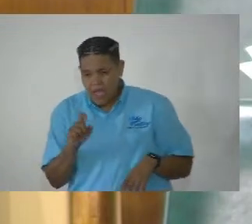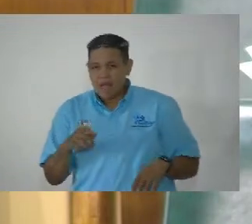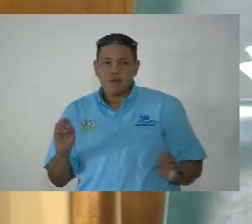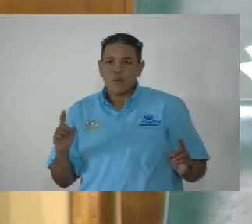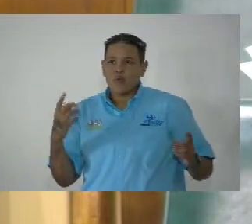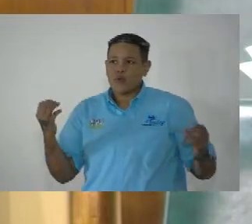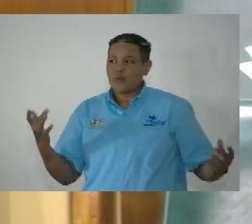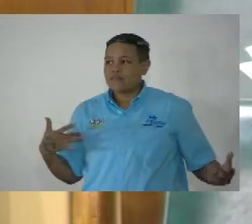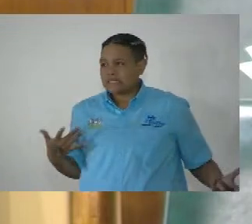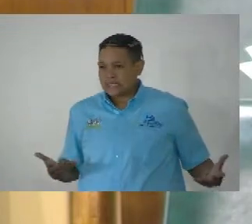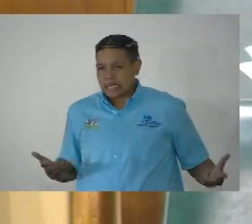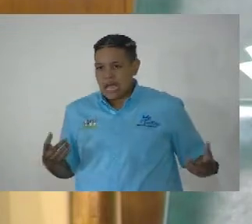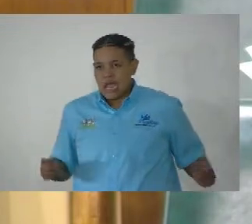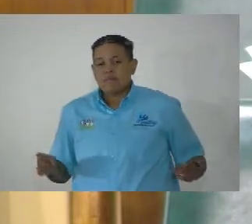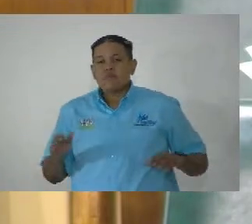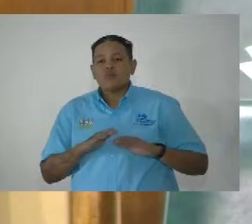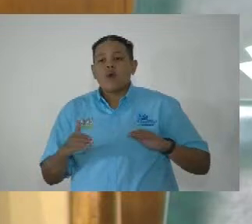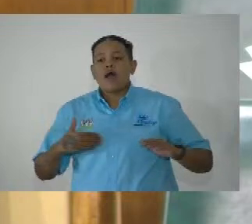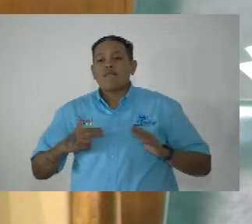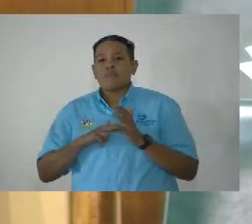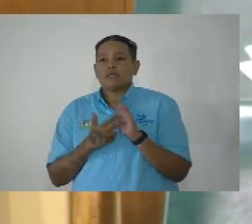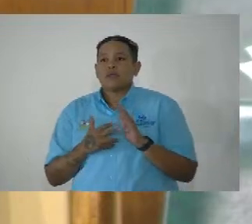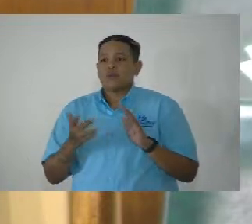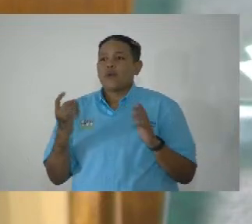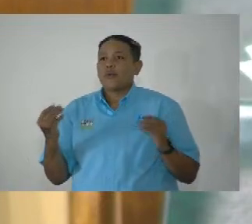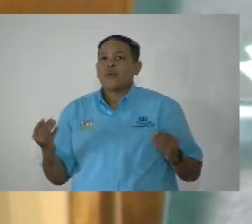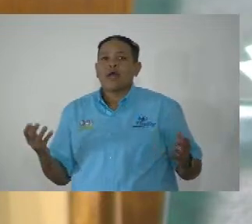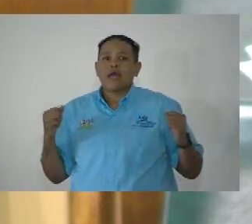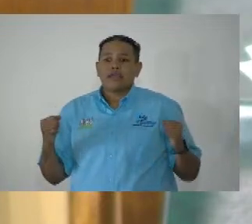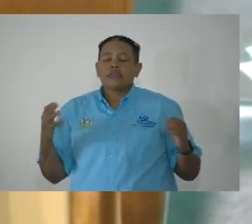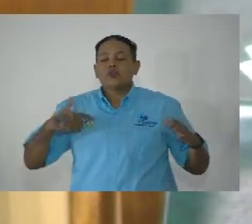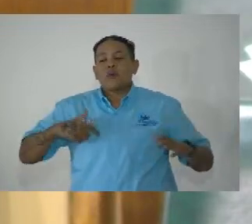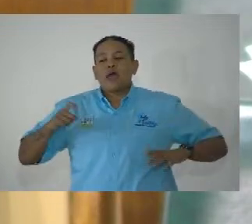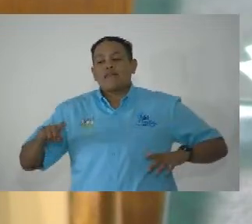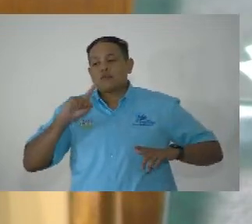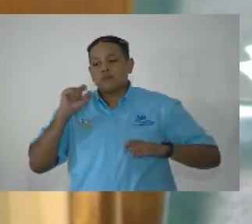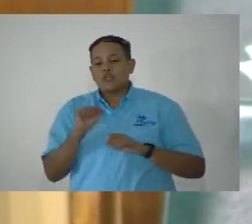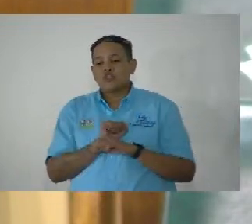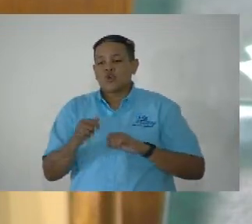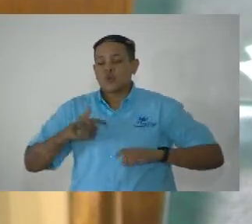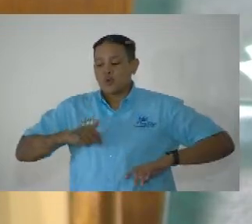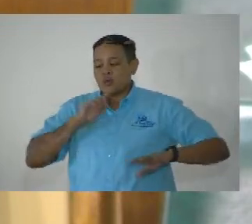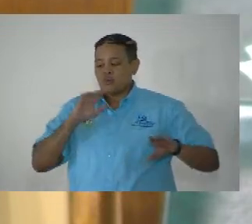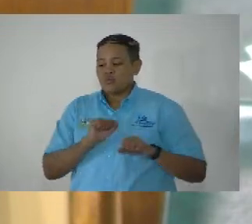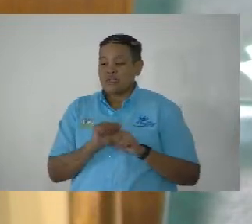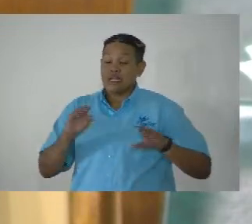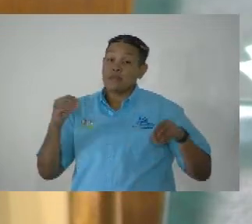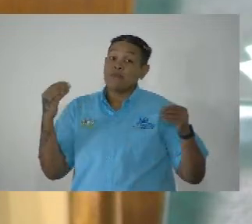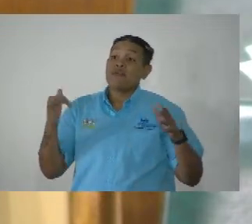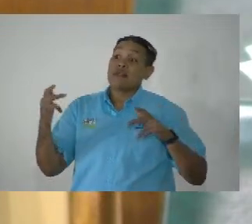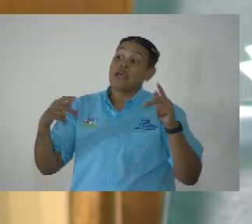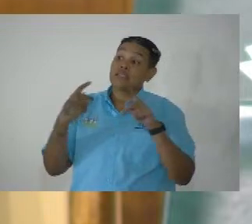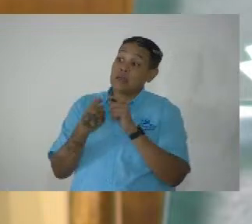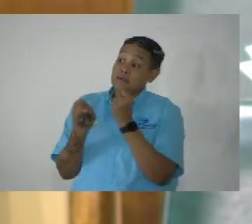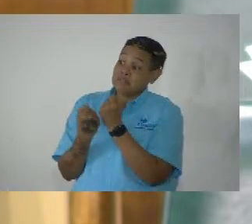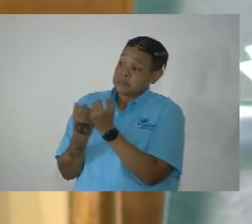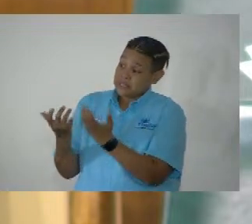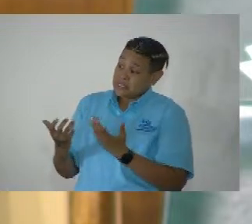go. They don't have the means. And so we have to make sure that we're providing that kind of